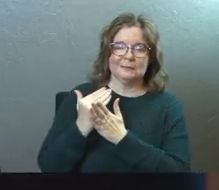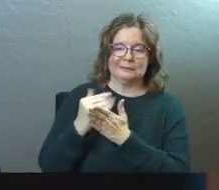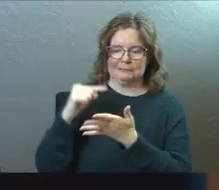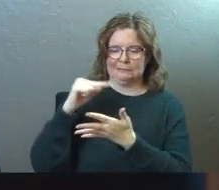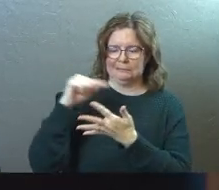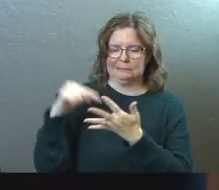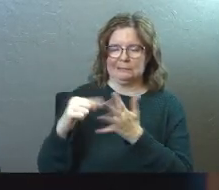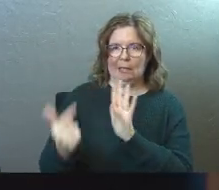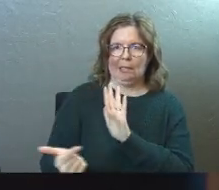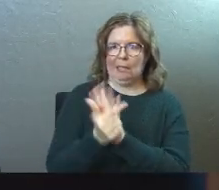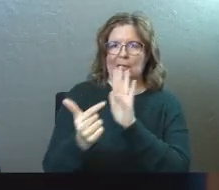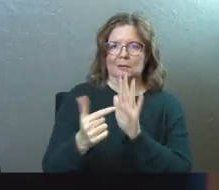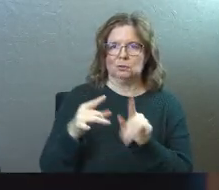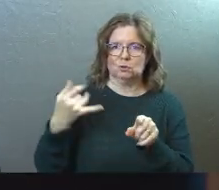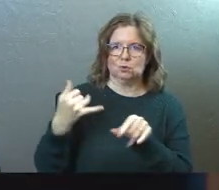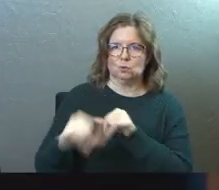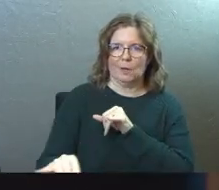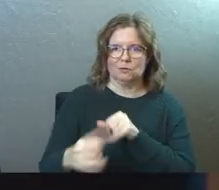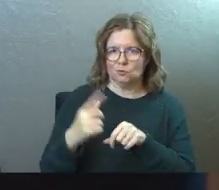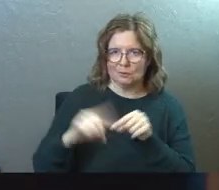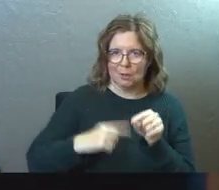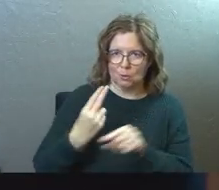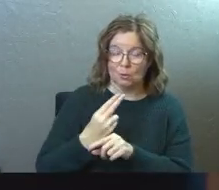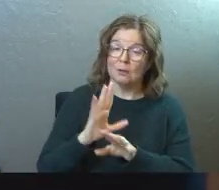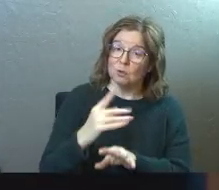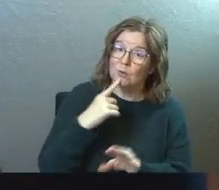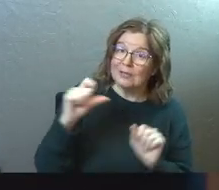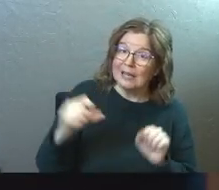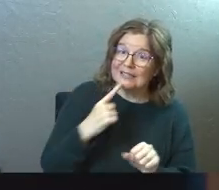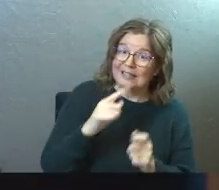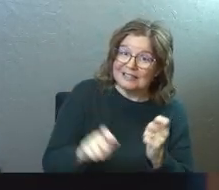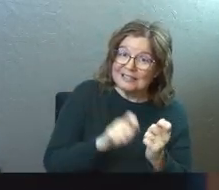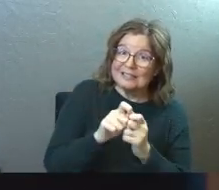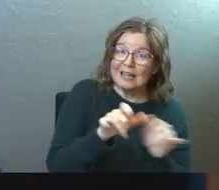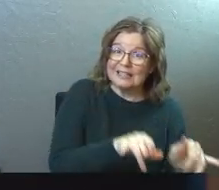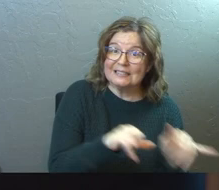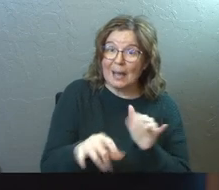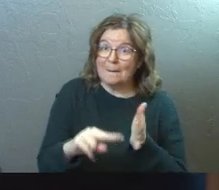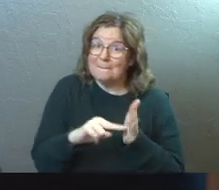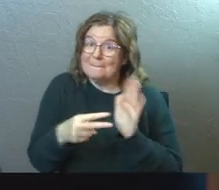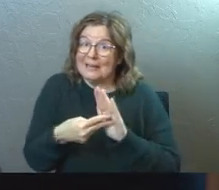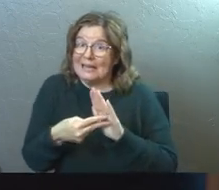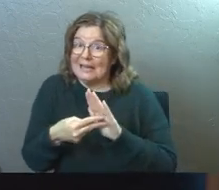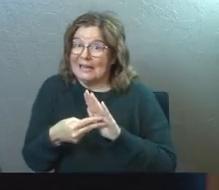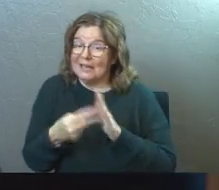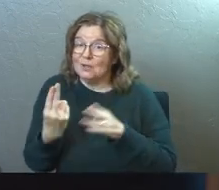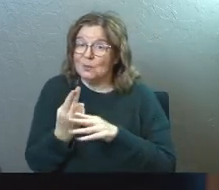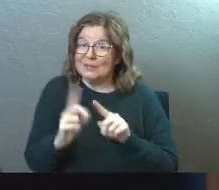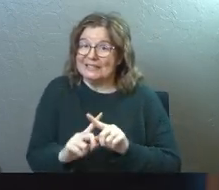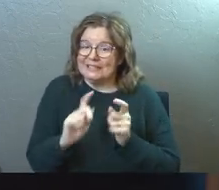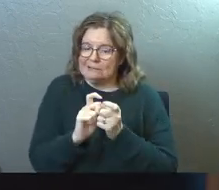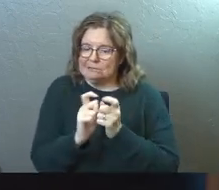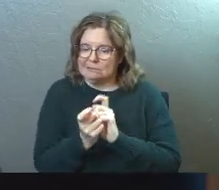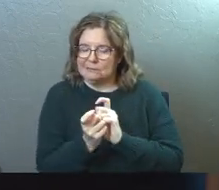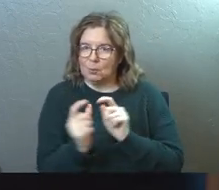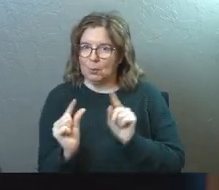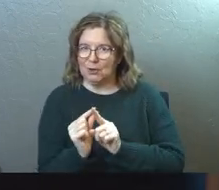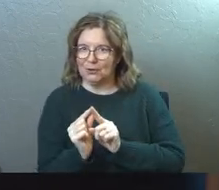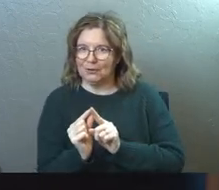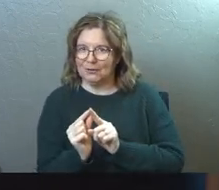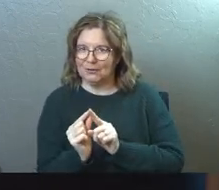these things are swear words that you can't use. You can say the exact same meaning using slightly different